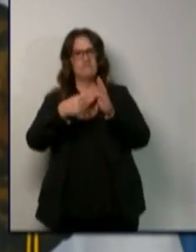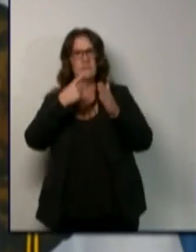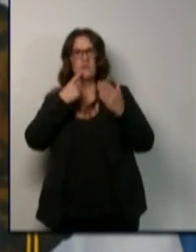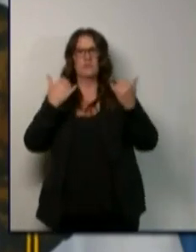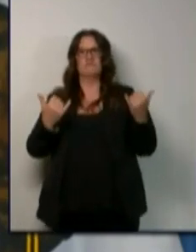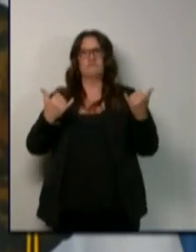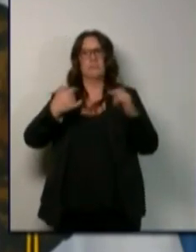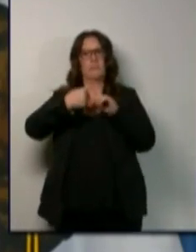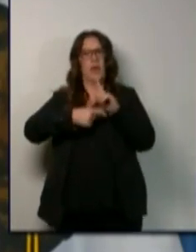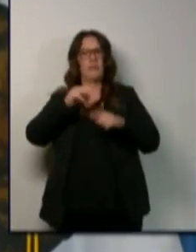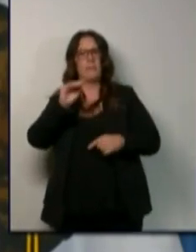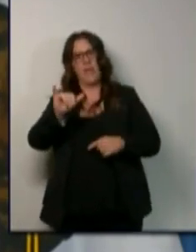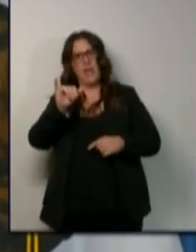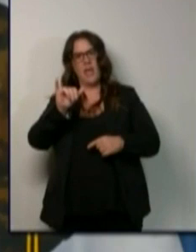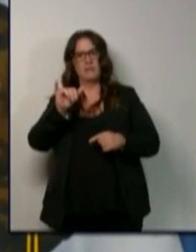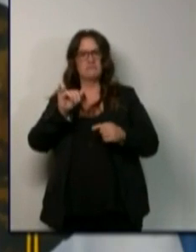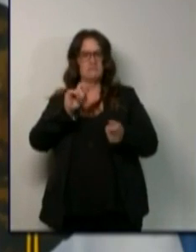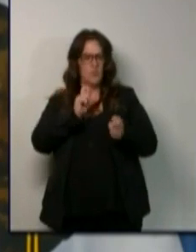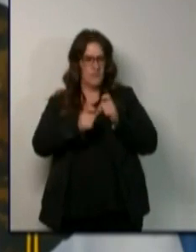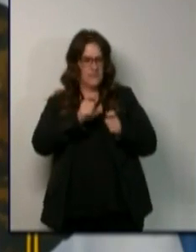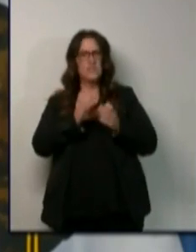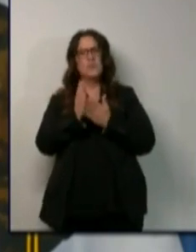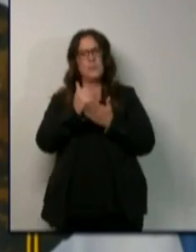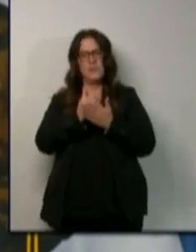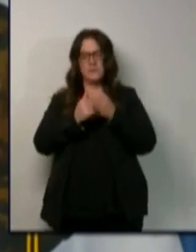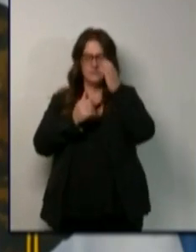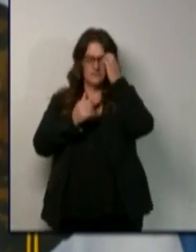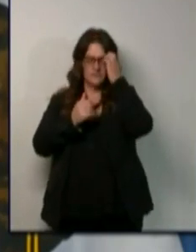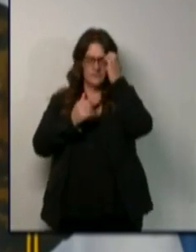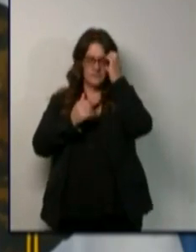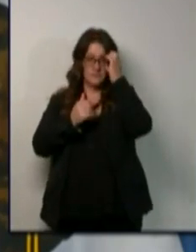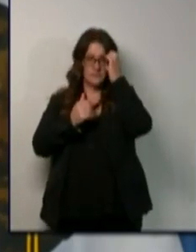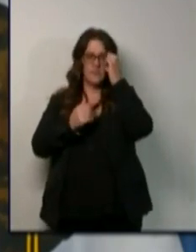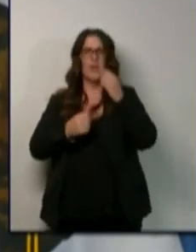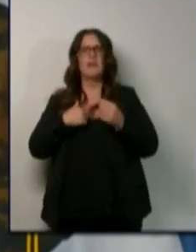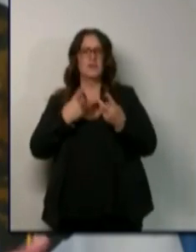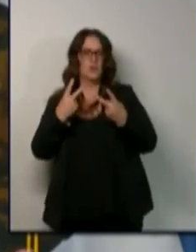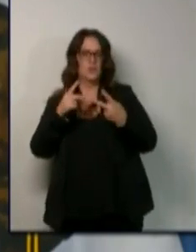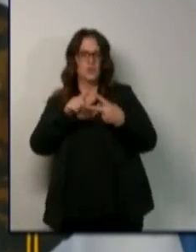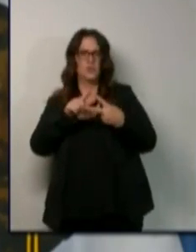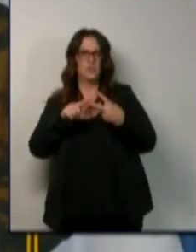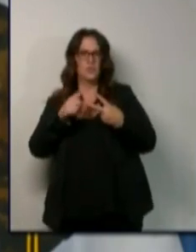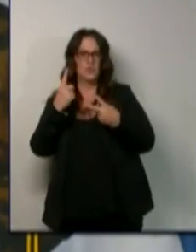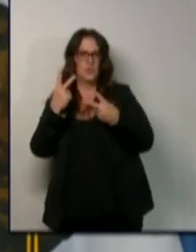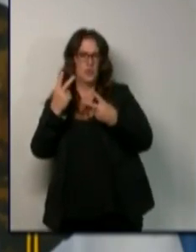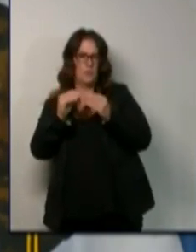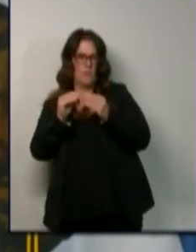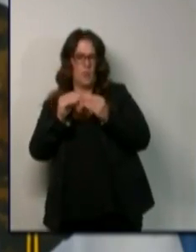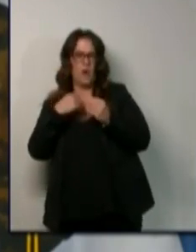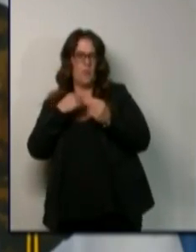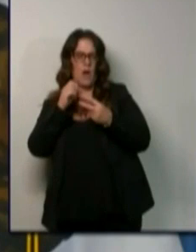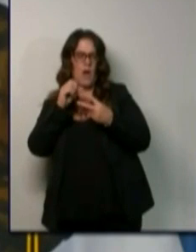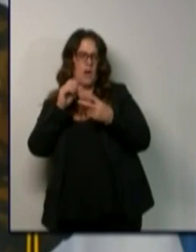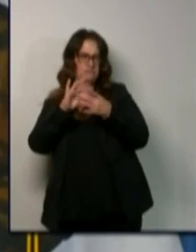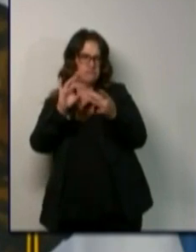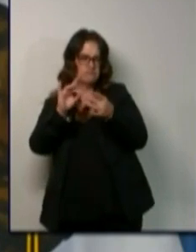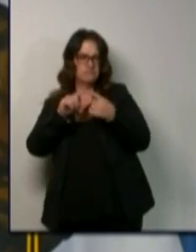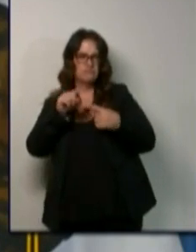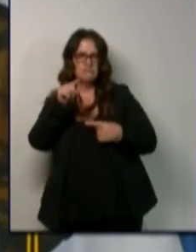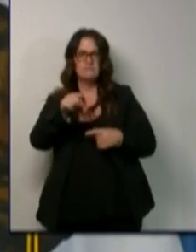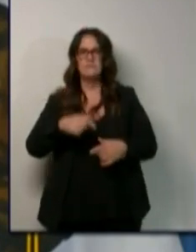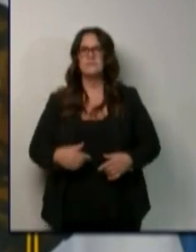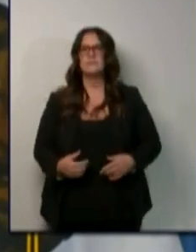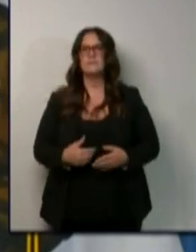one final point on education. I'll move on to two additional items and then answer questions, and then we'll have the detailed budget